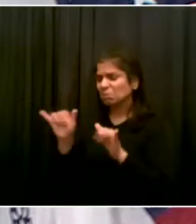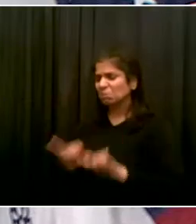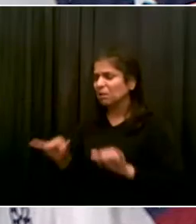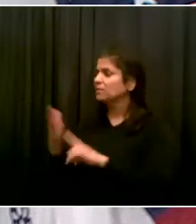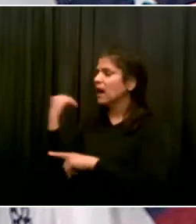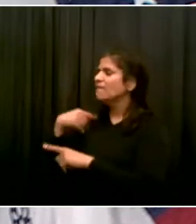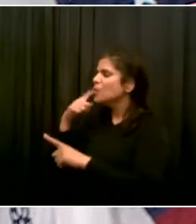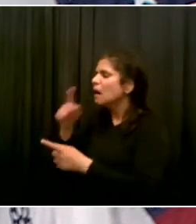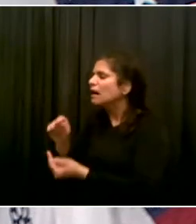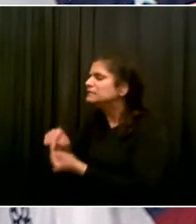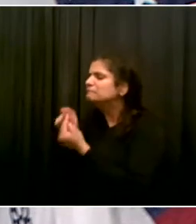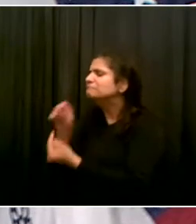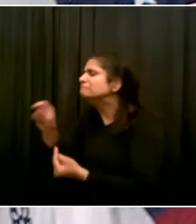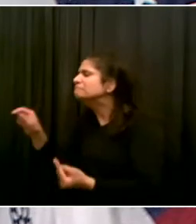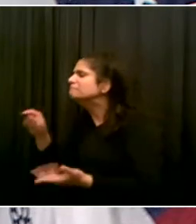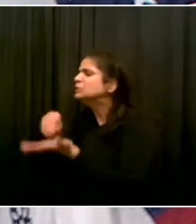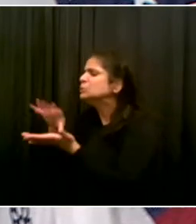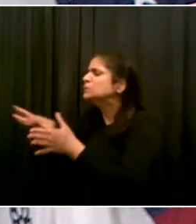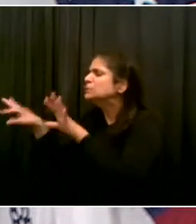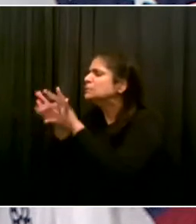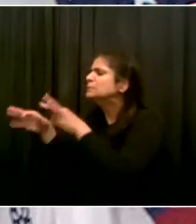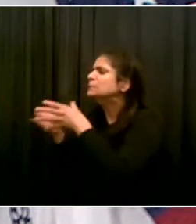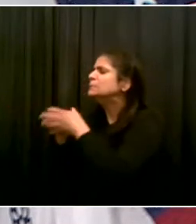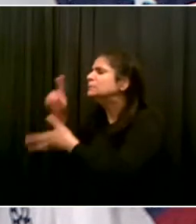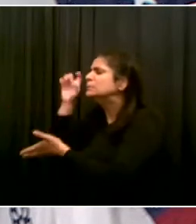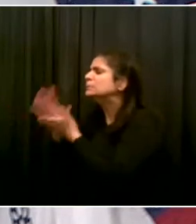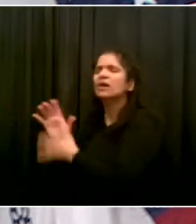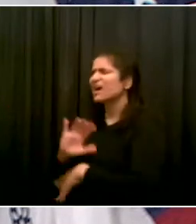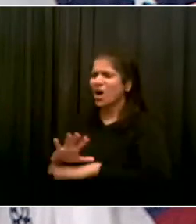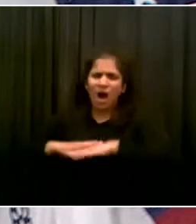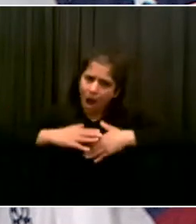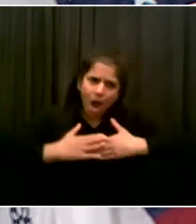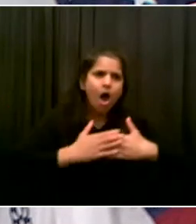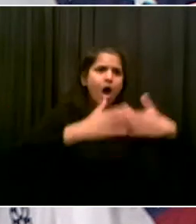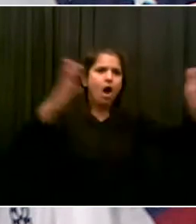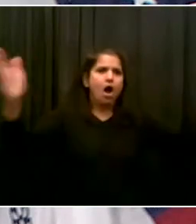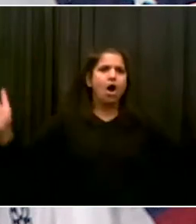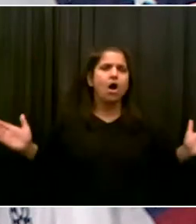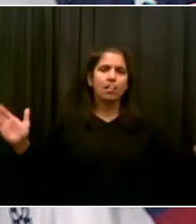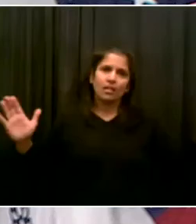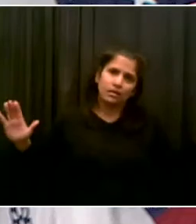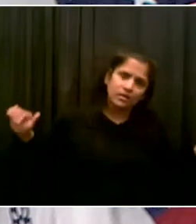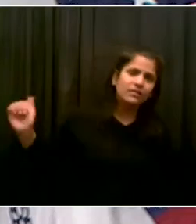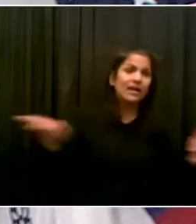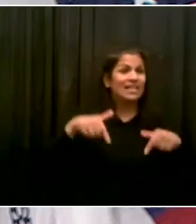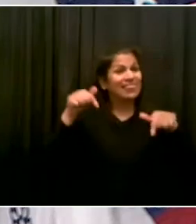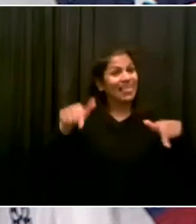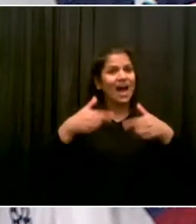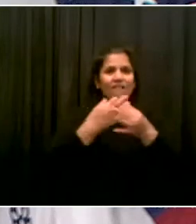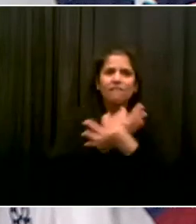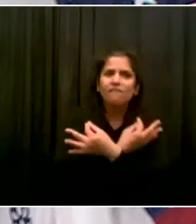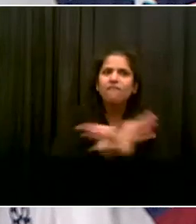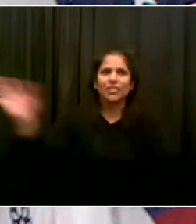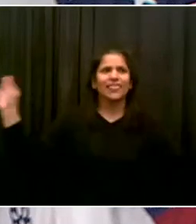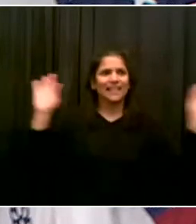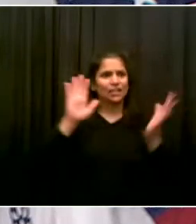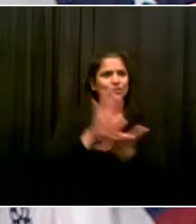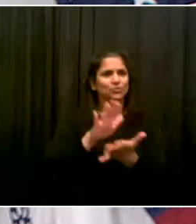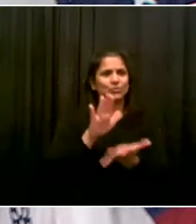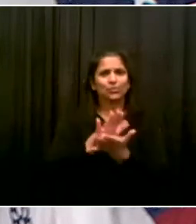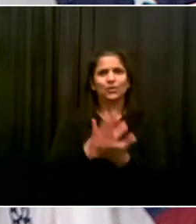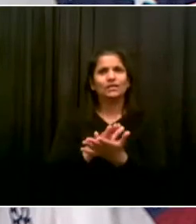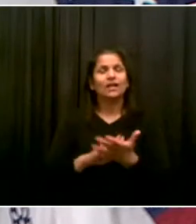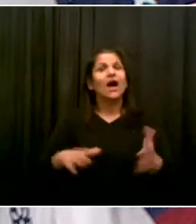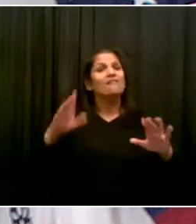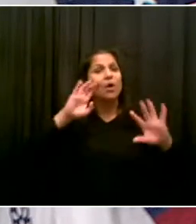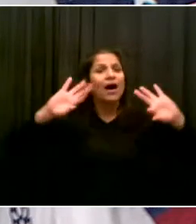lot of parents, as they hear this news, I hope they can breathe a little sigh of relief, knowing that there's one less thing to worry about. And they've got